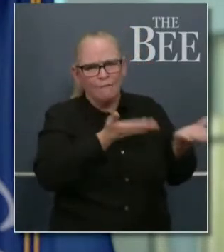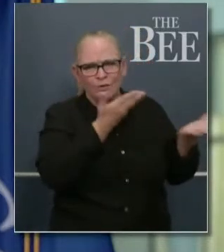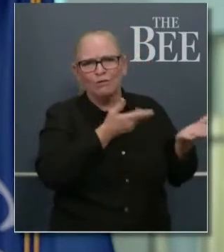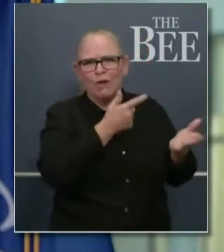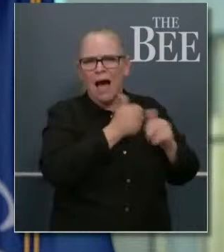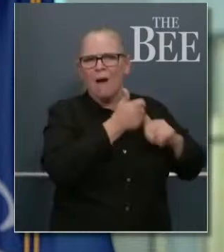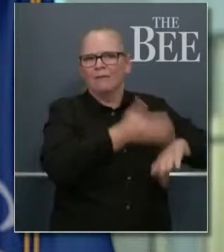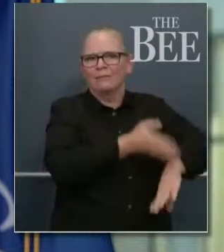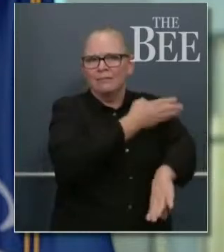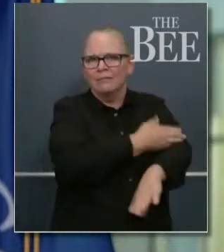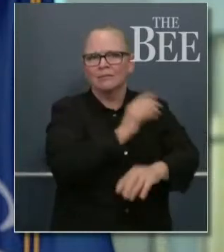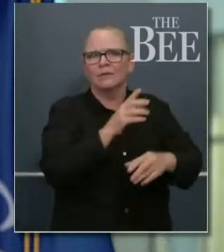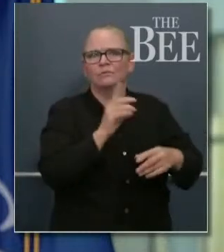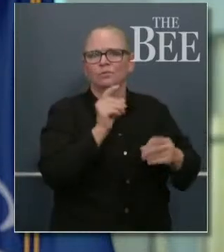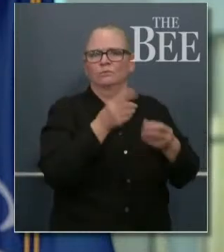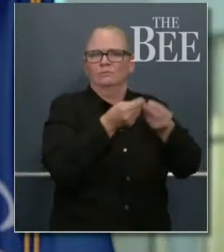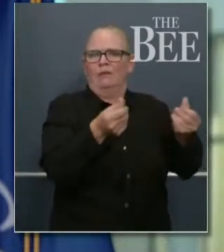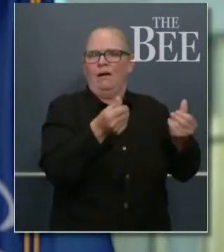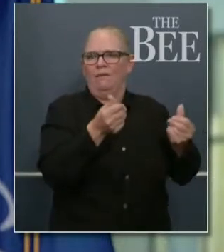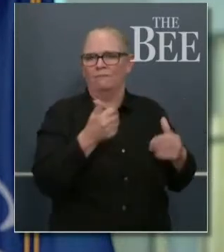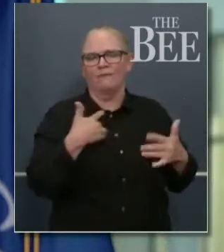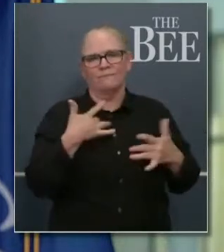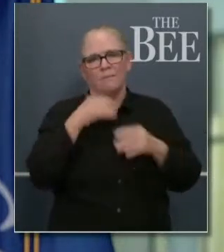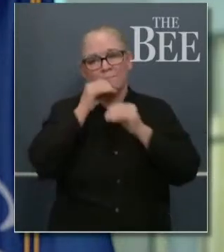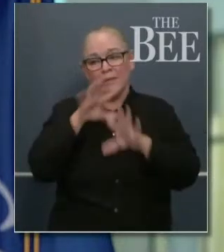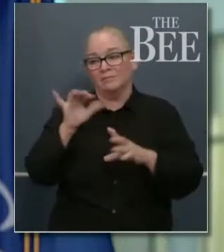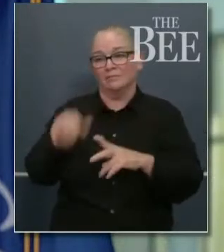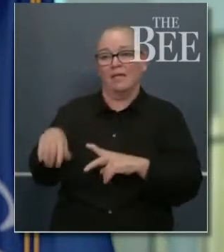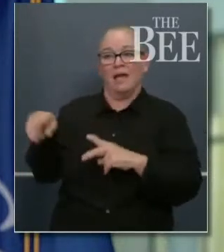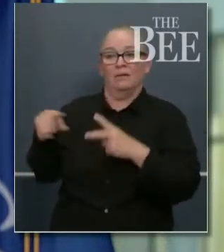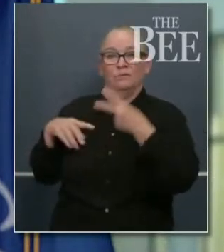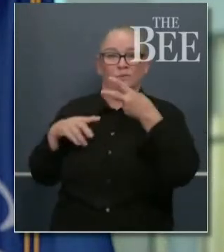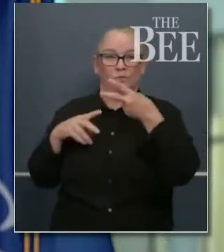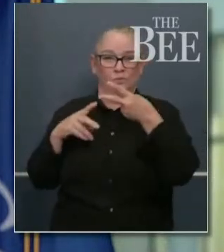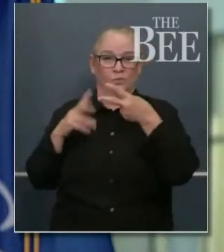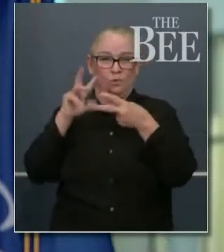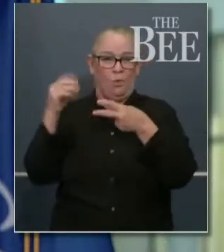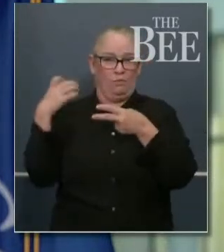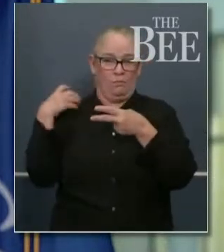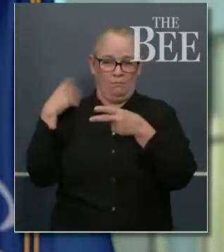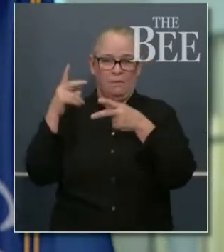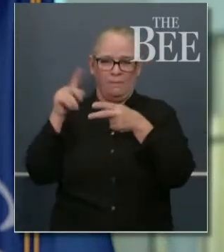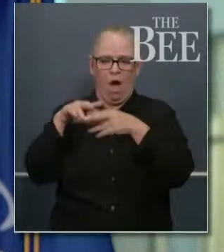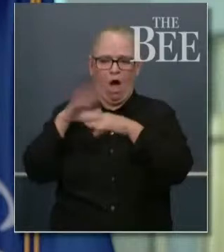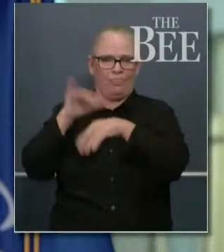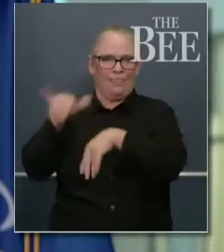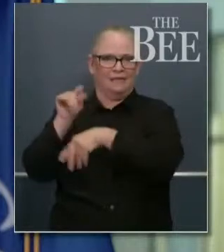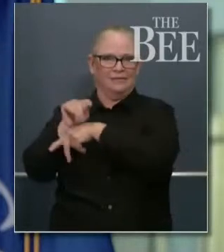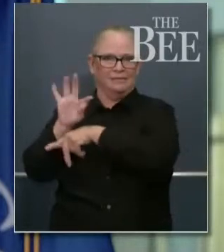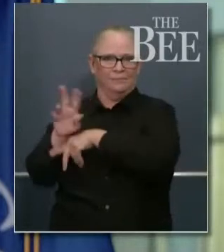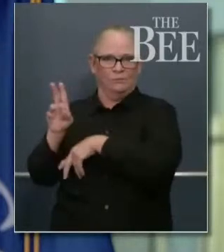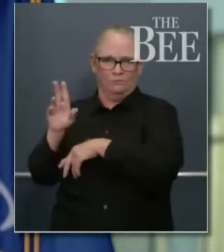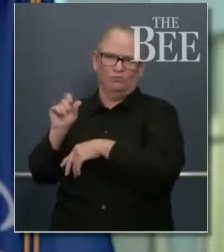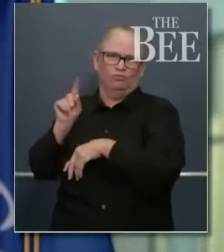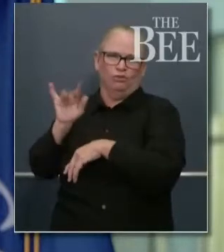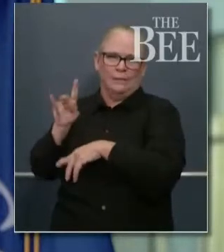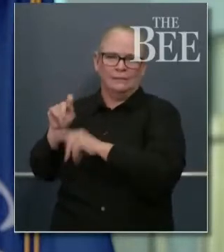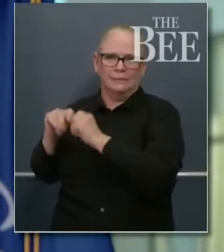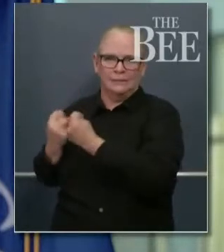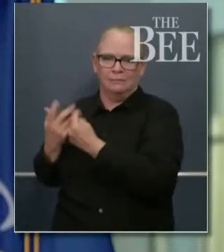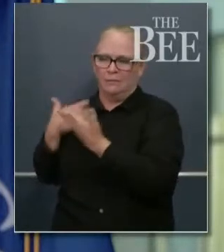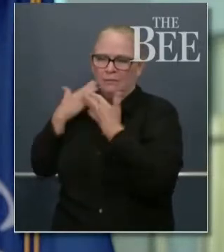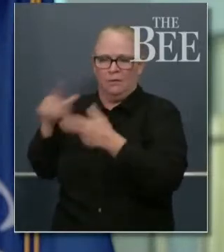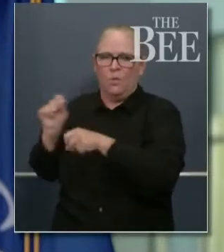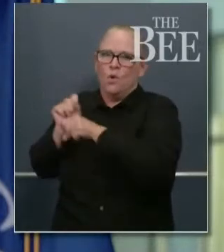the co-chairs of this task force to have the insight and expertise of someone who I've been remiss not to highlight, and that's